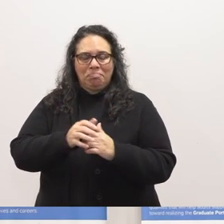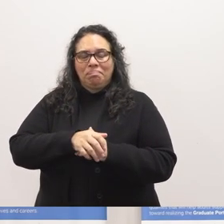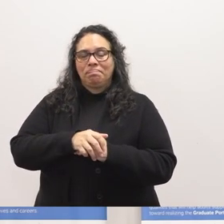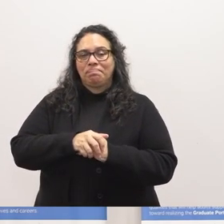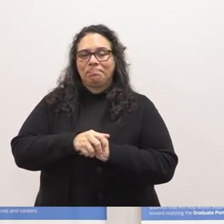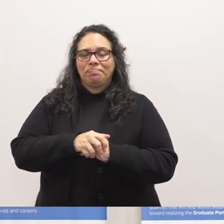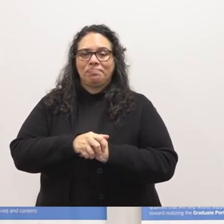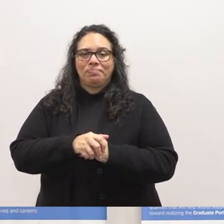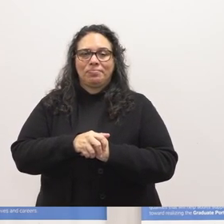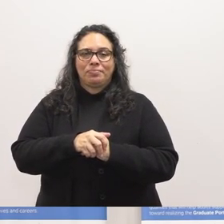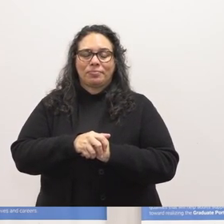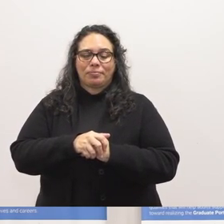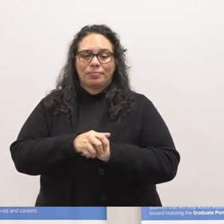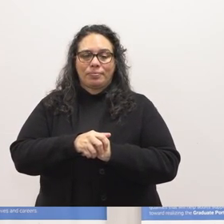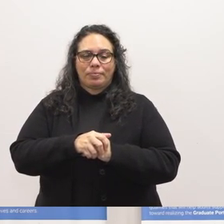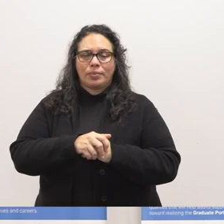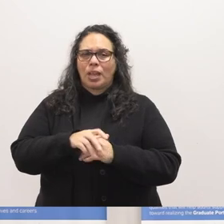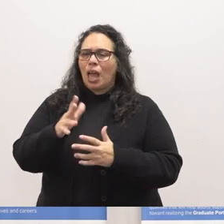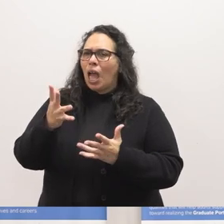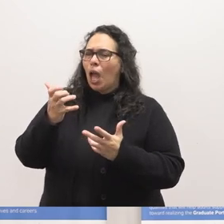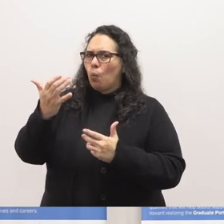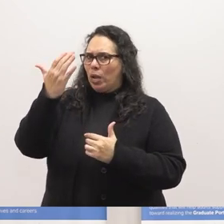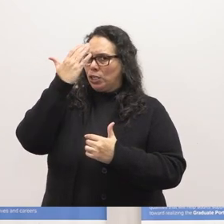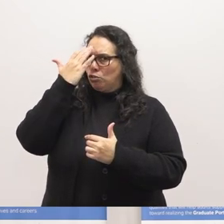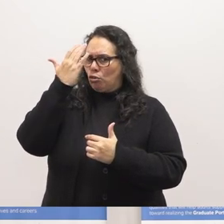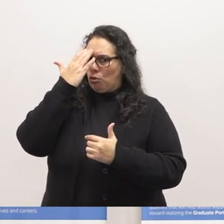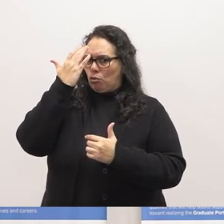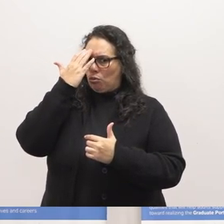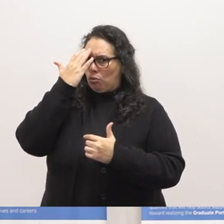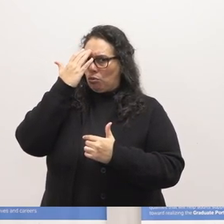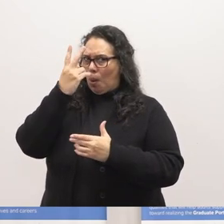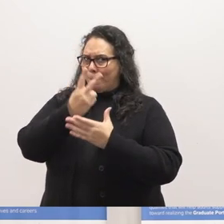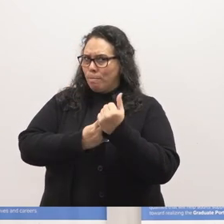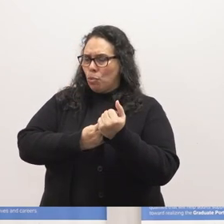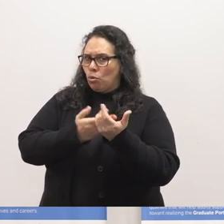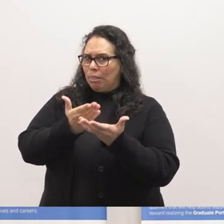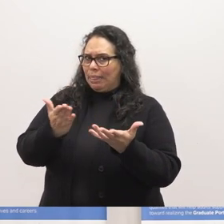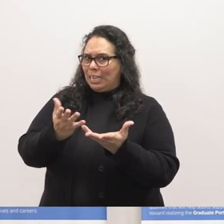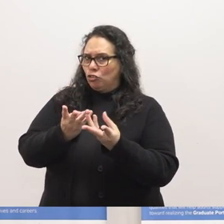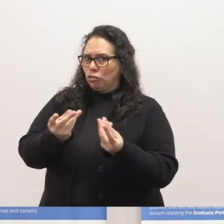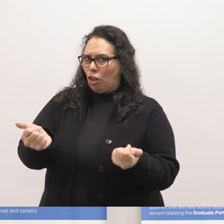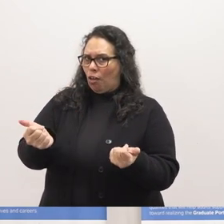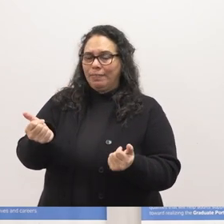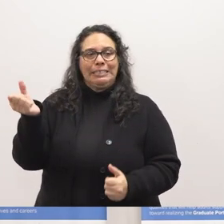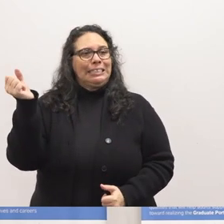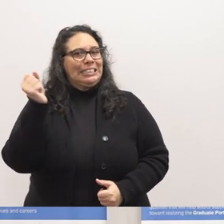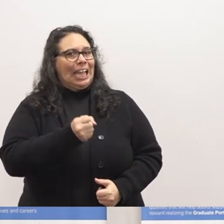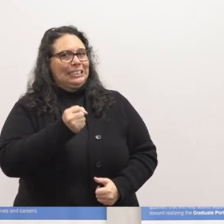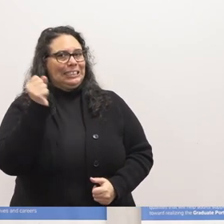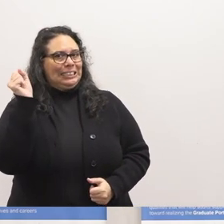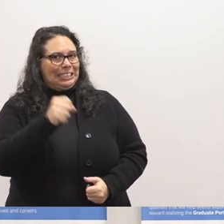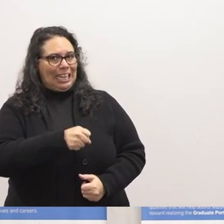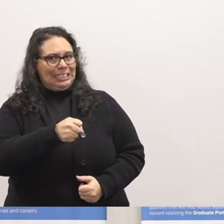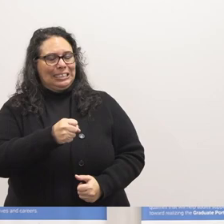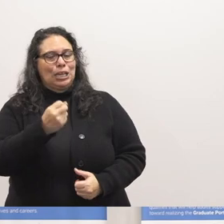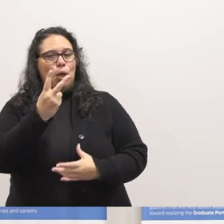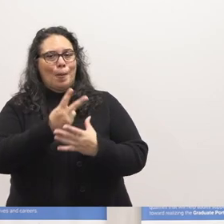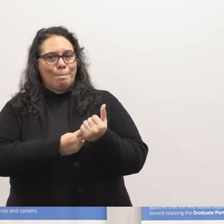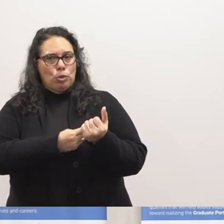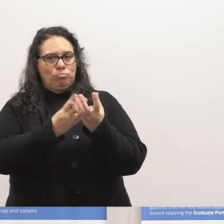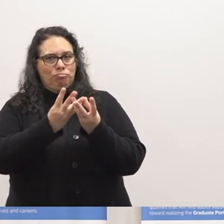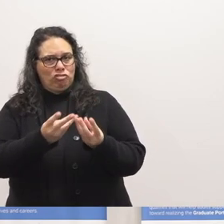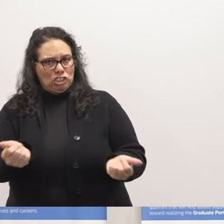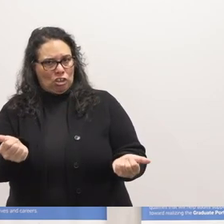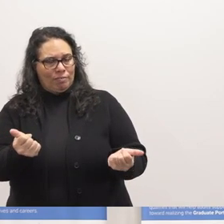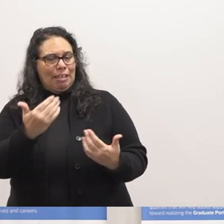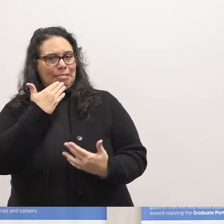action. But I'd like to note that both items were resolved. Yes. President Cragen. Yes, both items were resolved. Thank you for